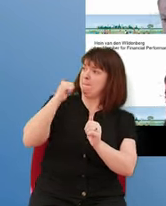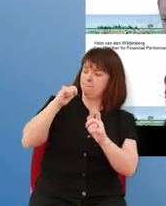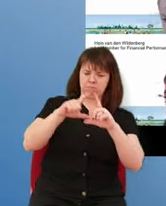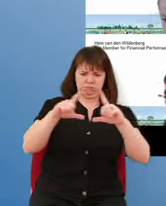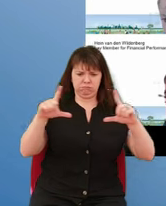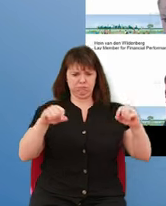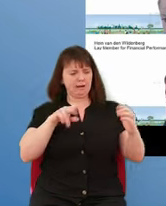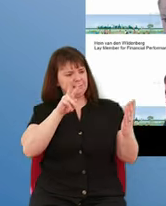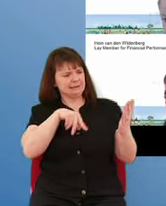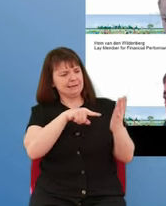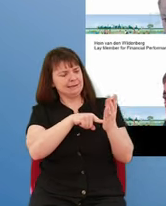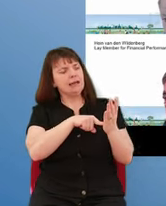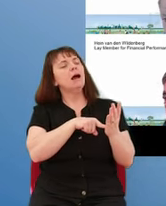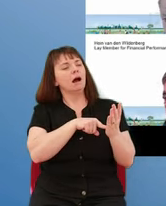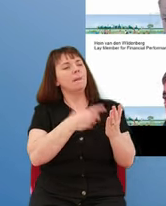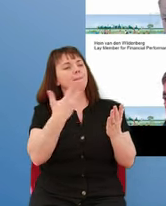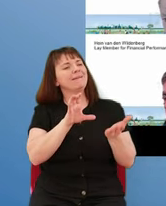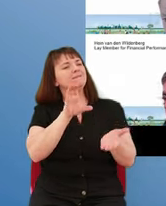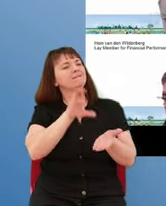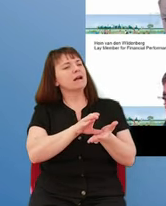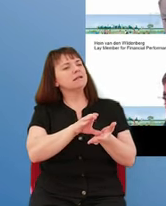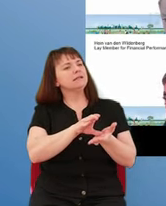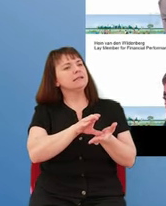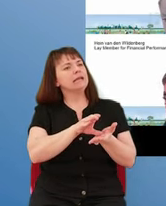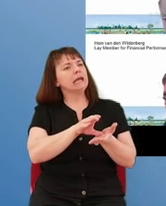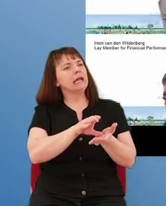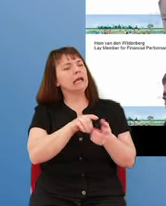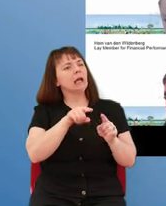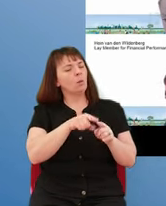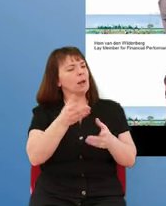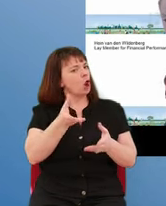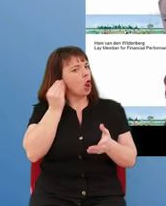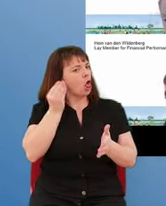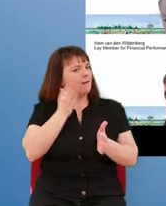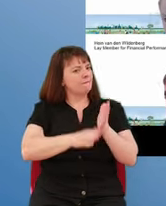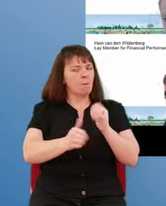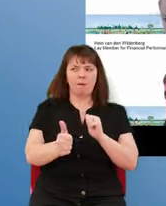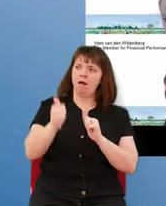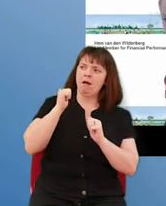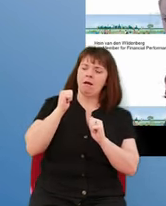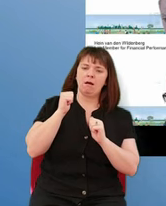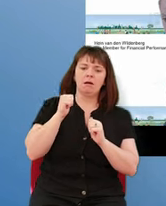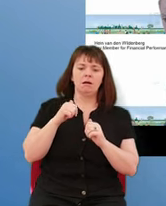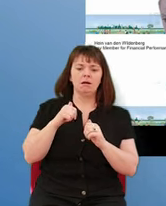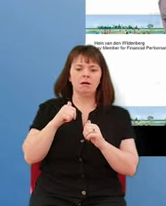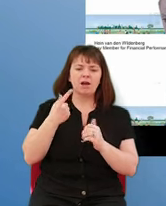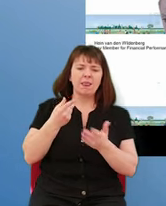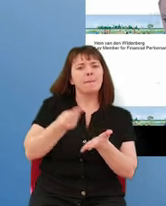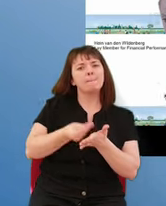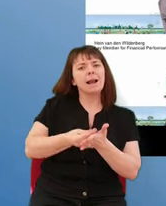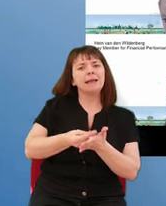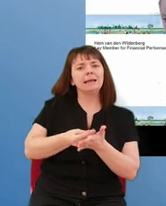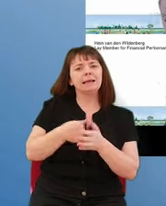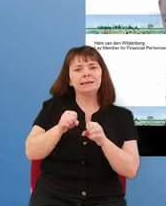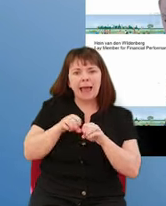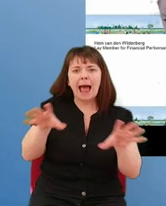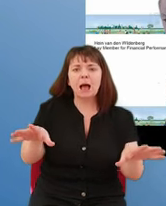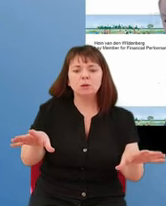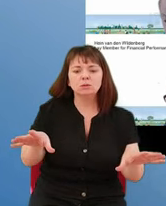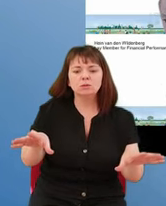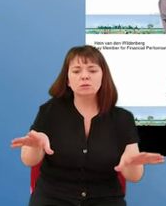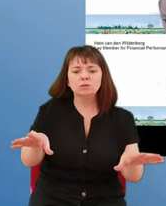money's gone out and we don't go back and go, was that really, you know, an effective way of using the money to